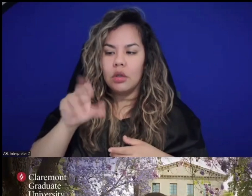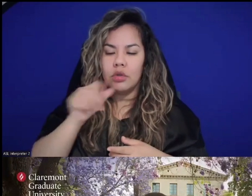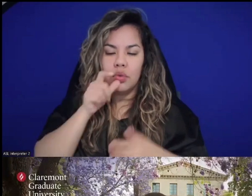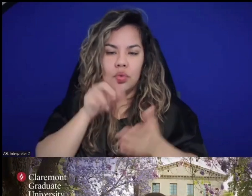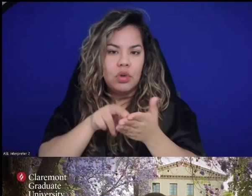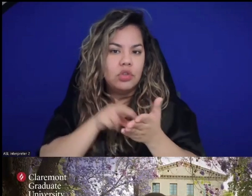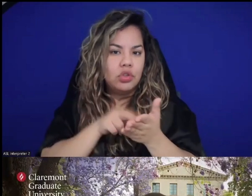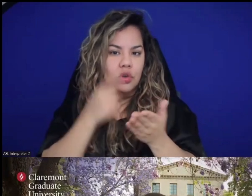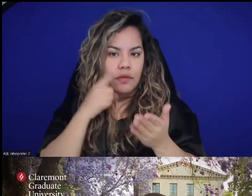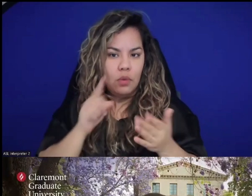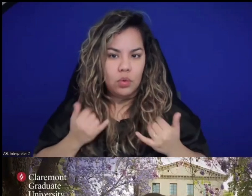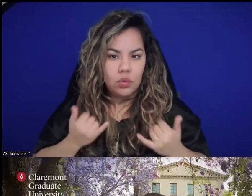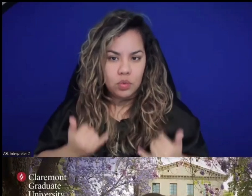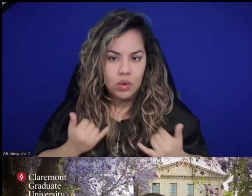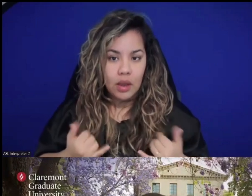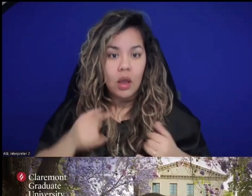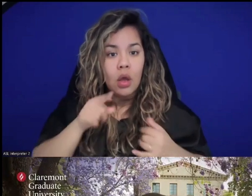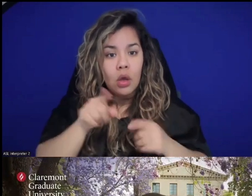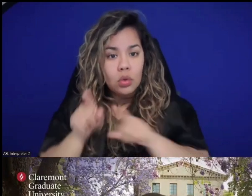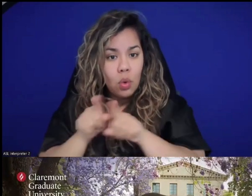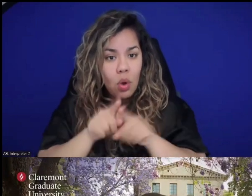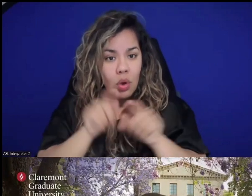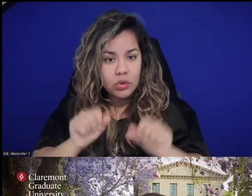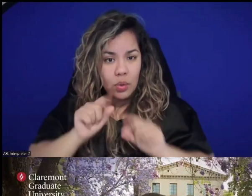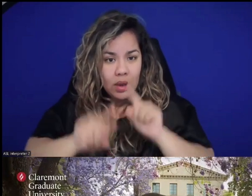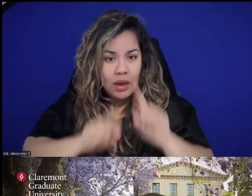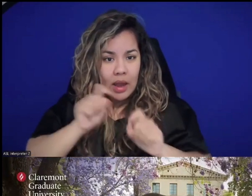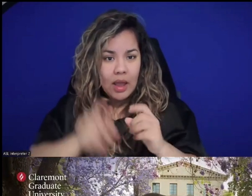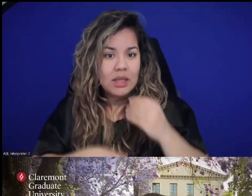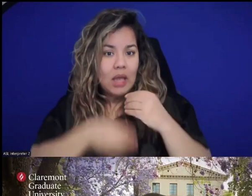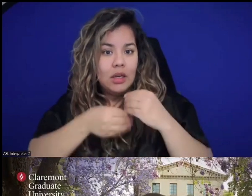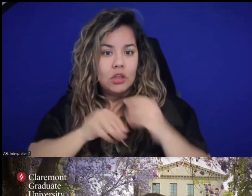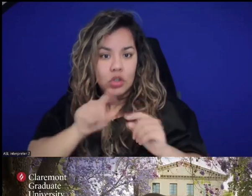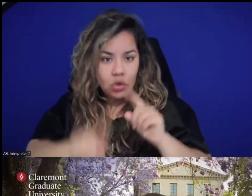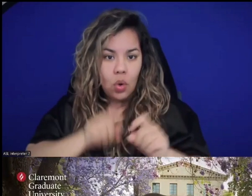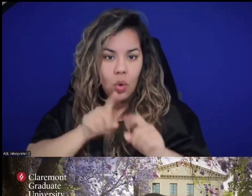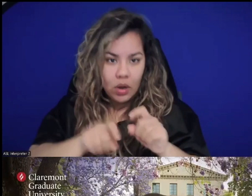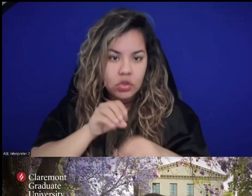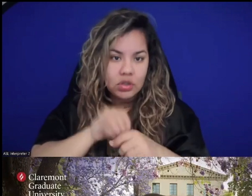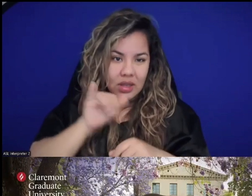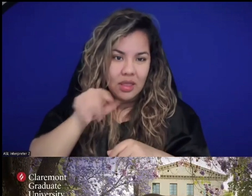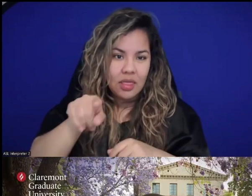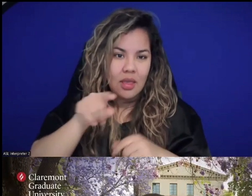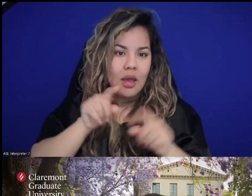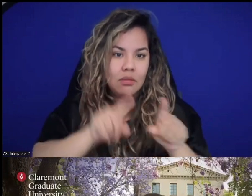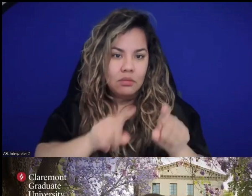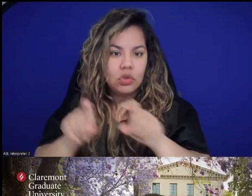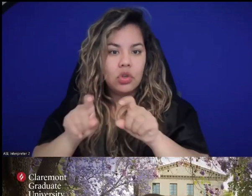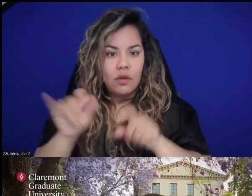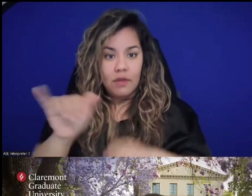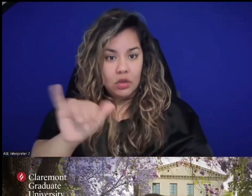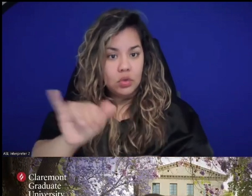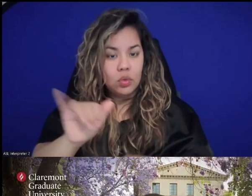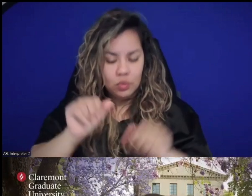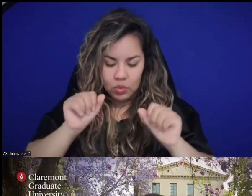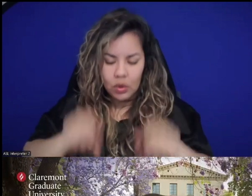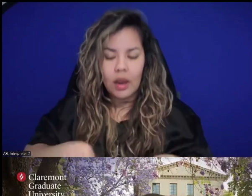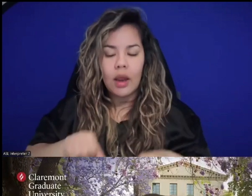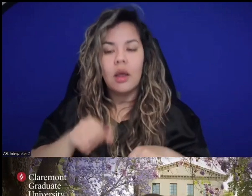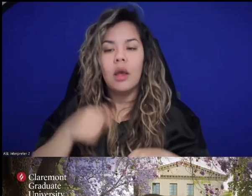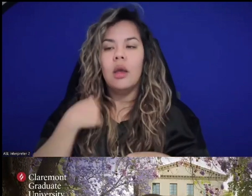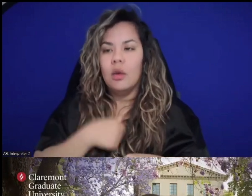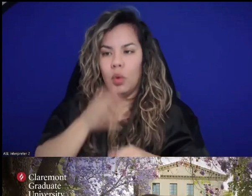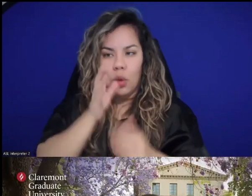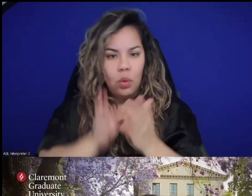can also ask additional questions in that survey, and we will review all of them